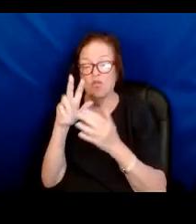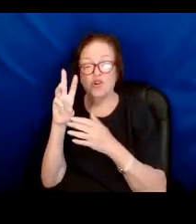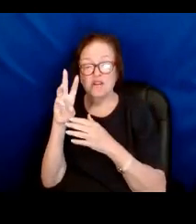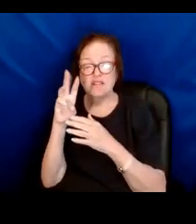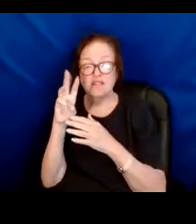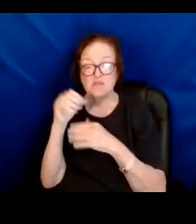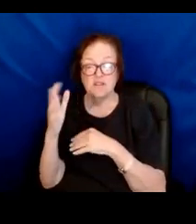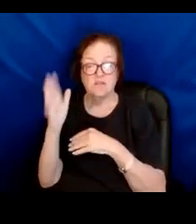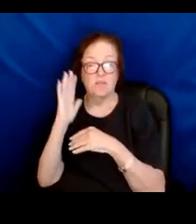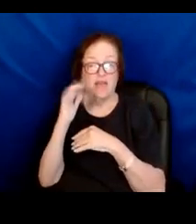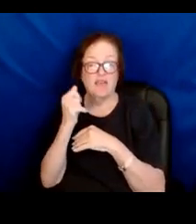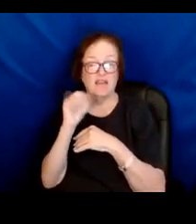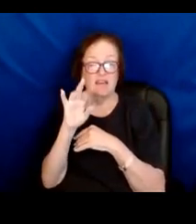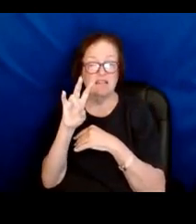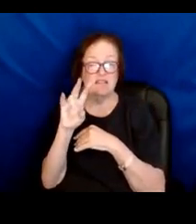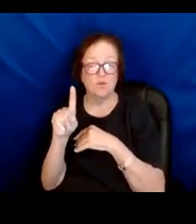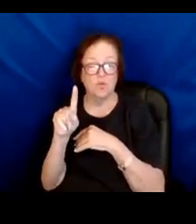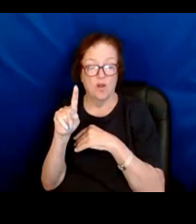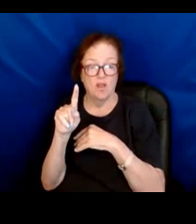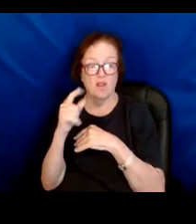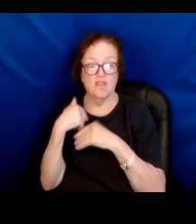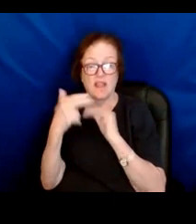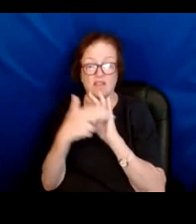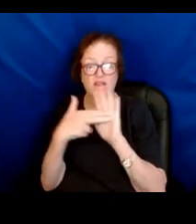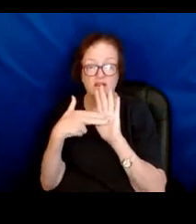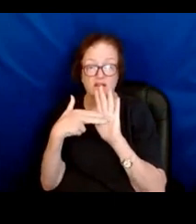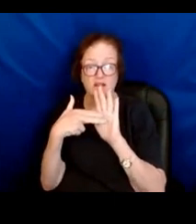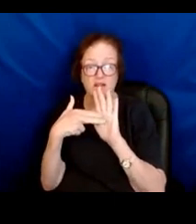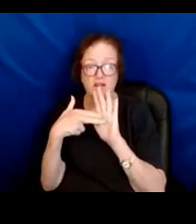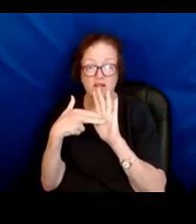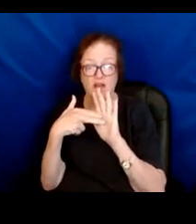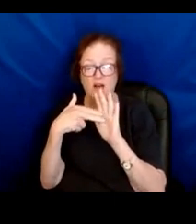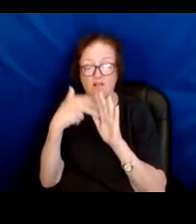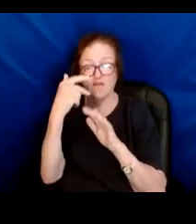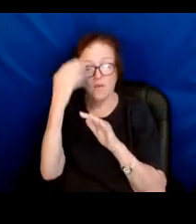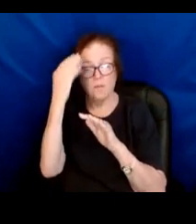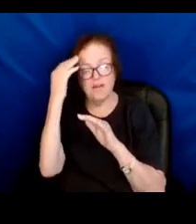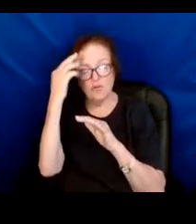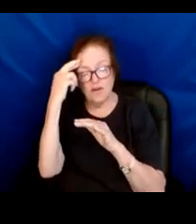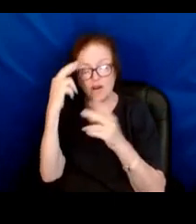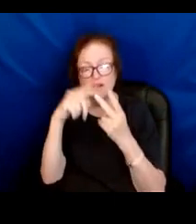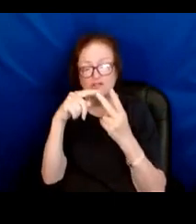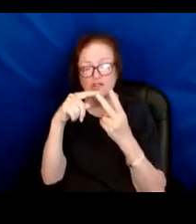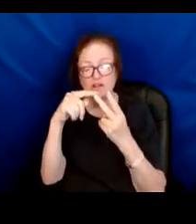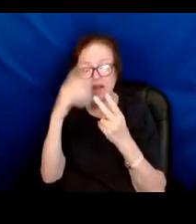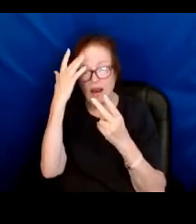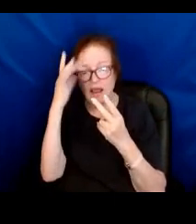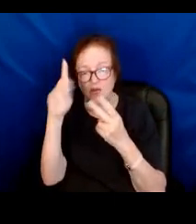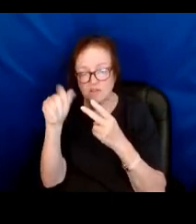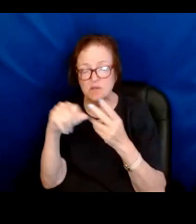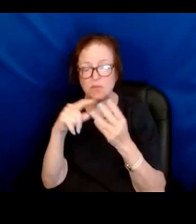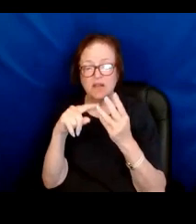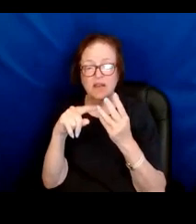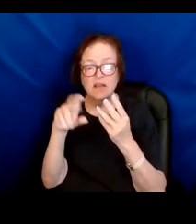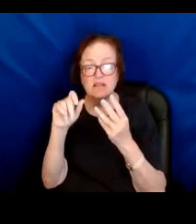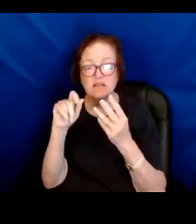in 1971 that had the diagnoses of mental retardation, intellectual disability, substance use, or